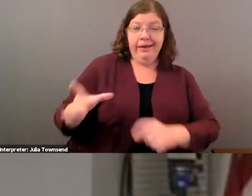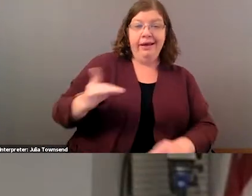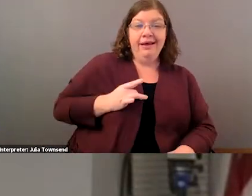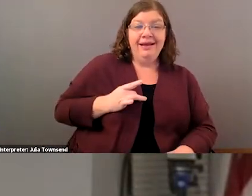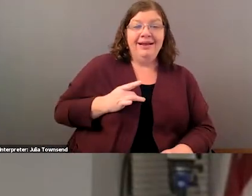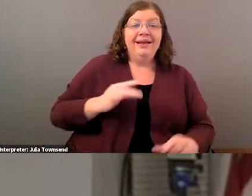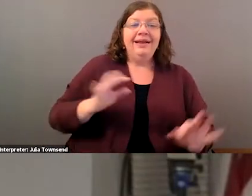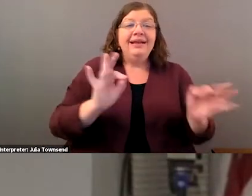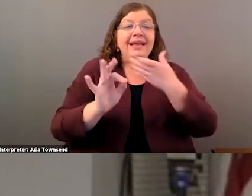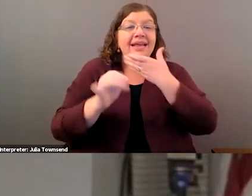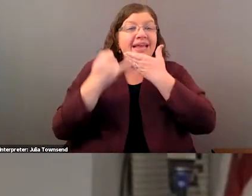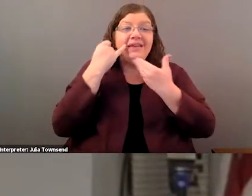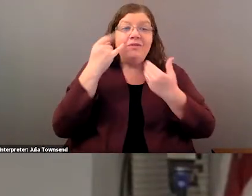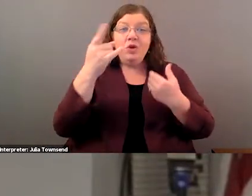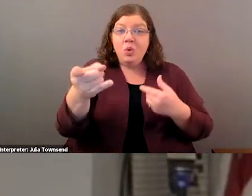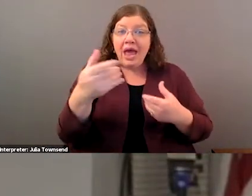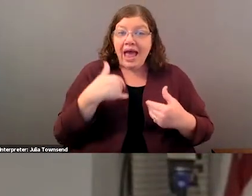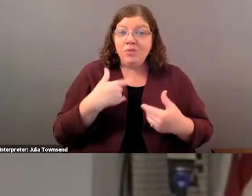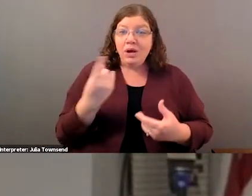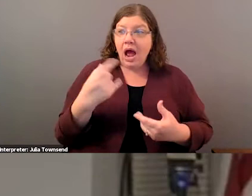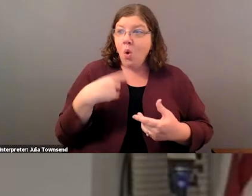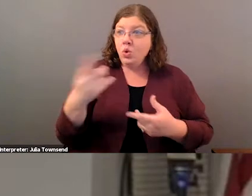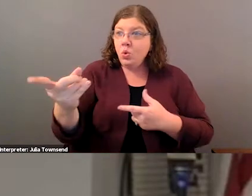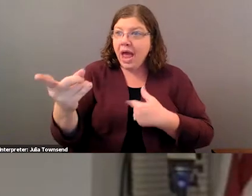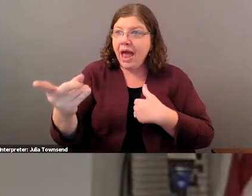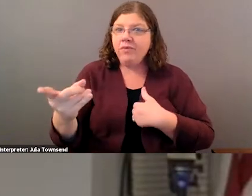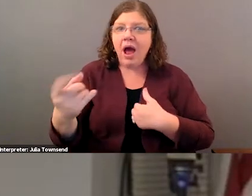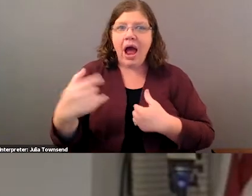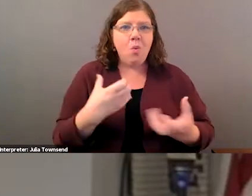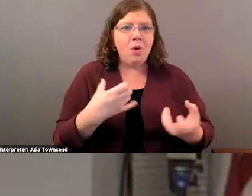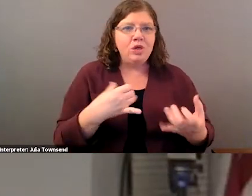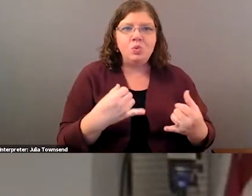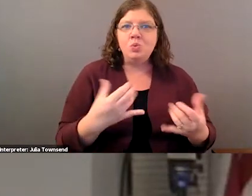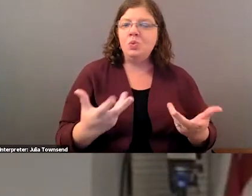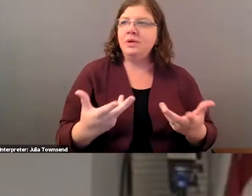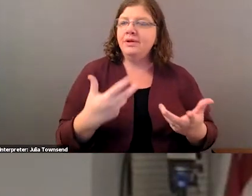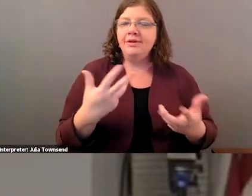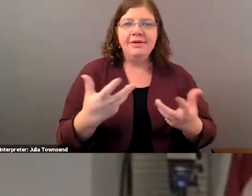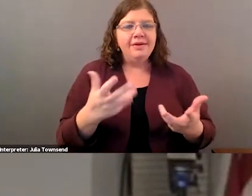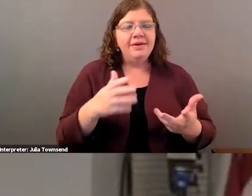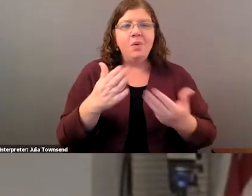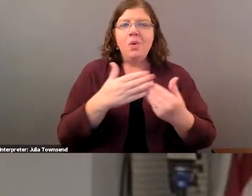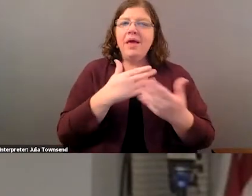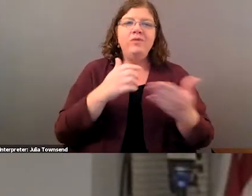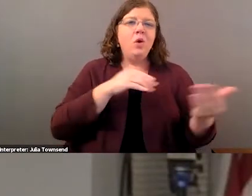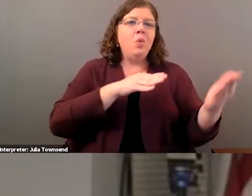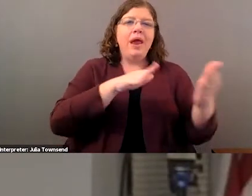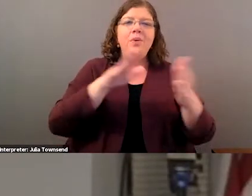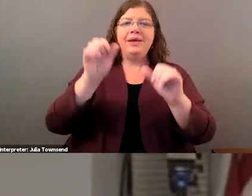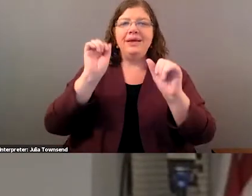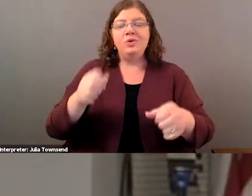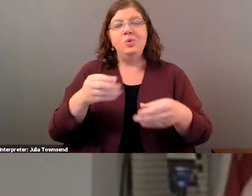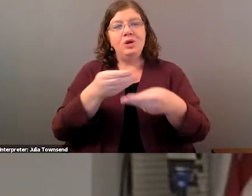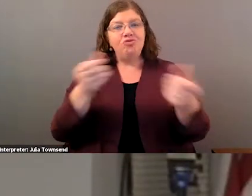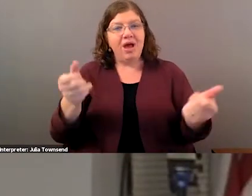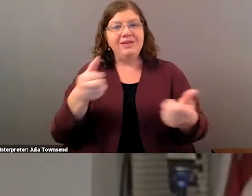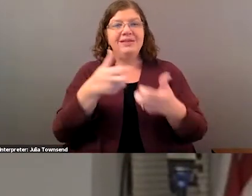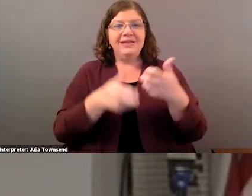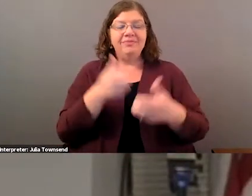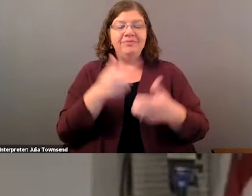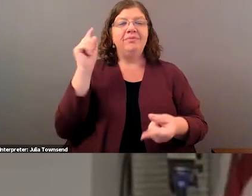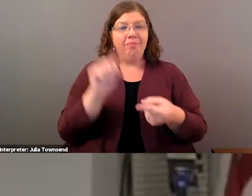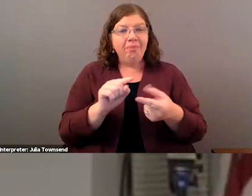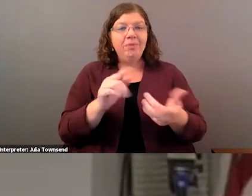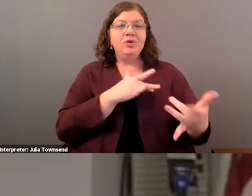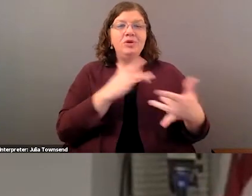around, if you got one, I want one too, right? So whatever we need to do, whatever means necessary to address all the things that Ms. Capps just said, so that particularly